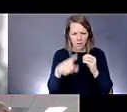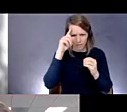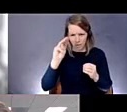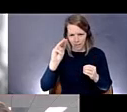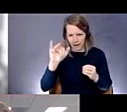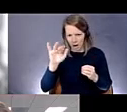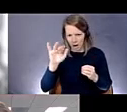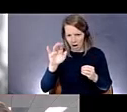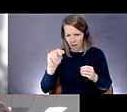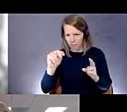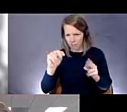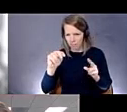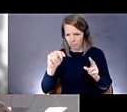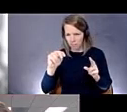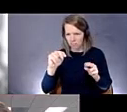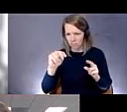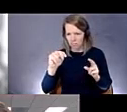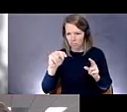not?